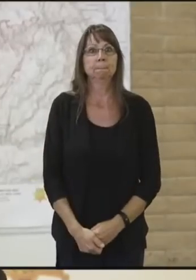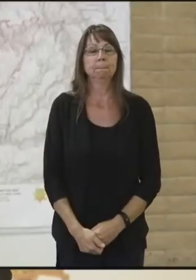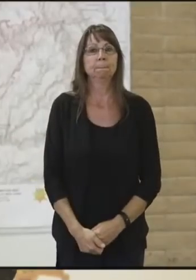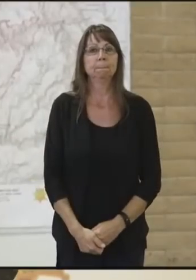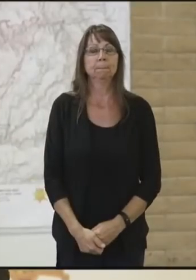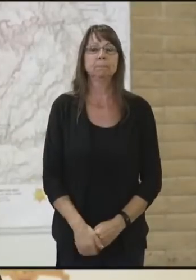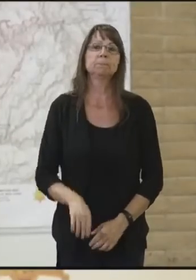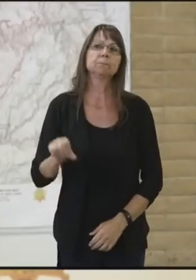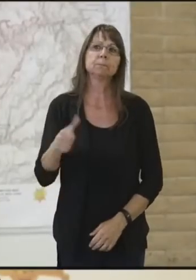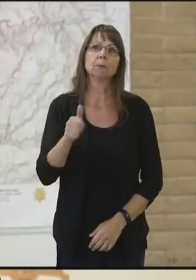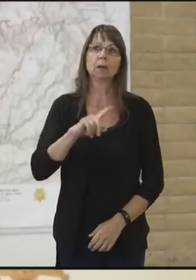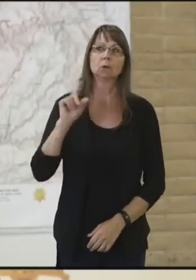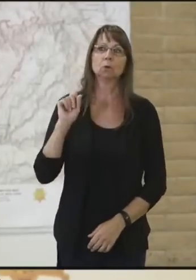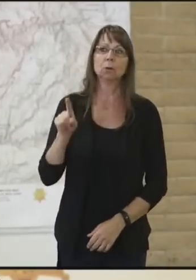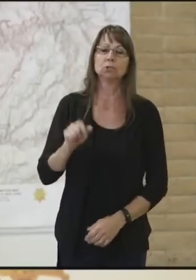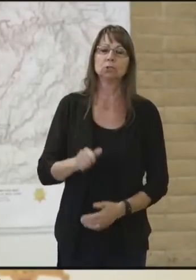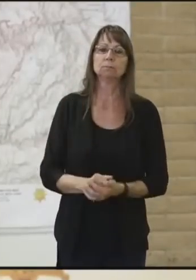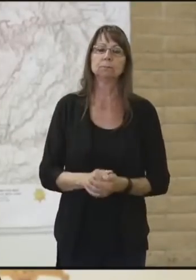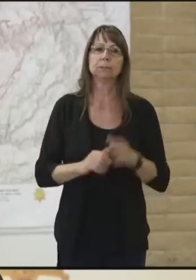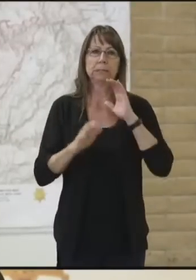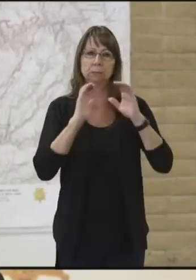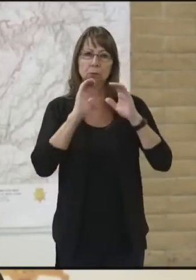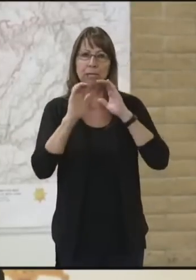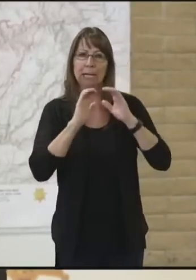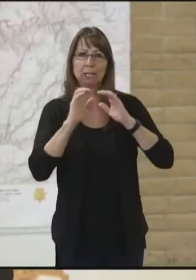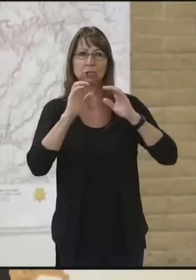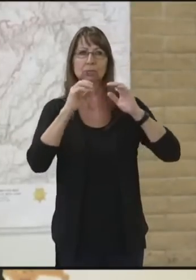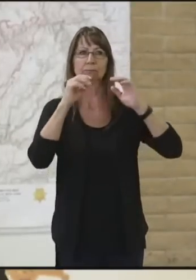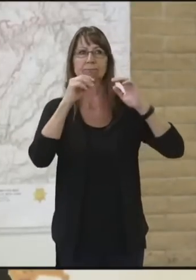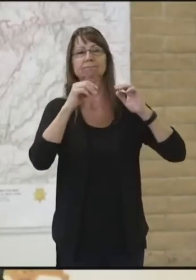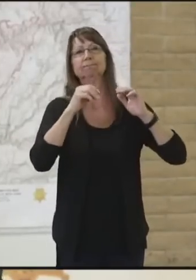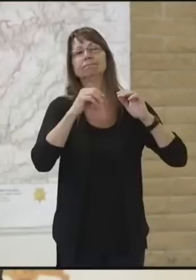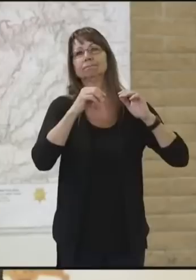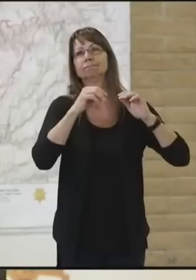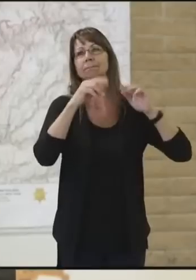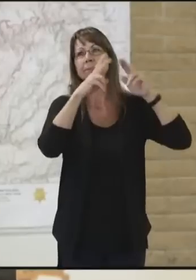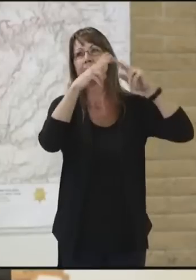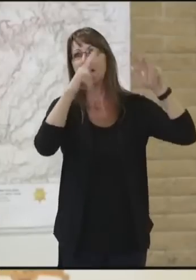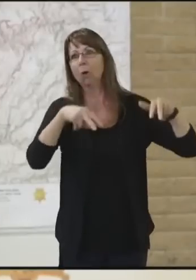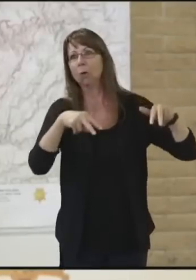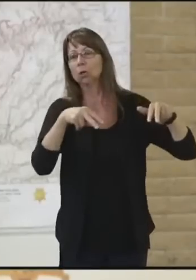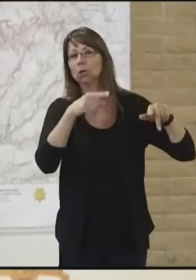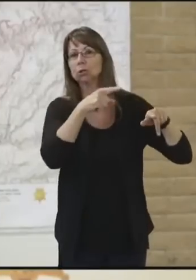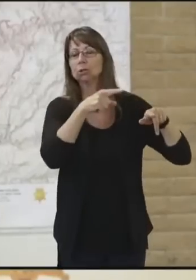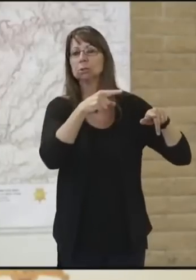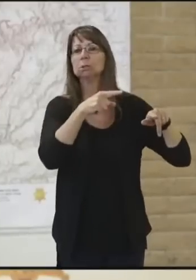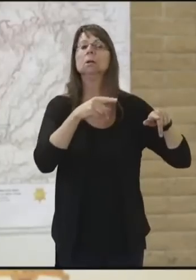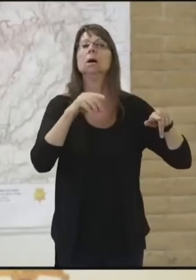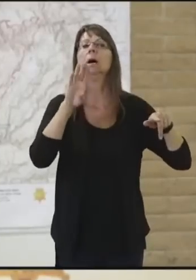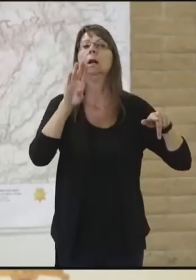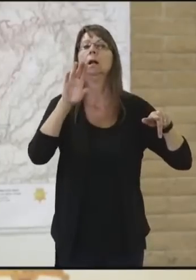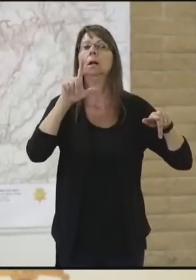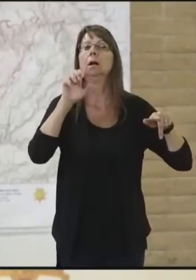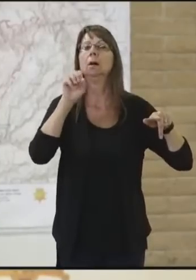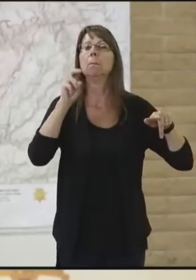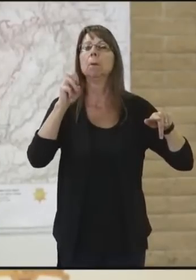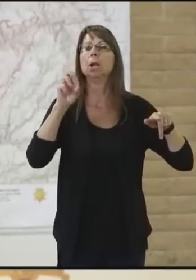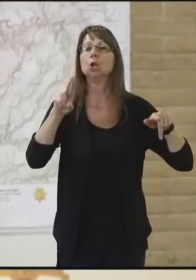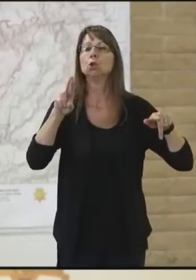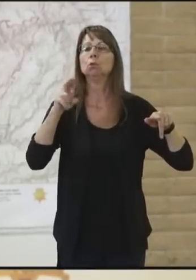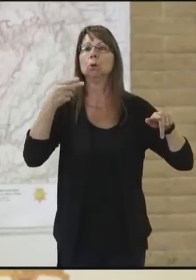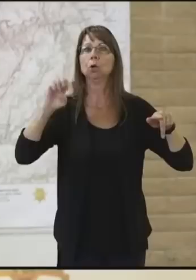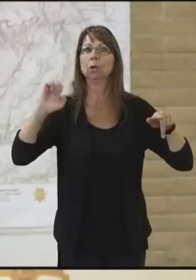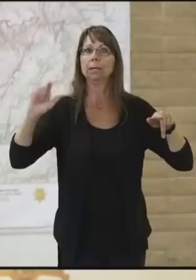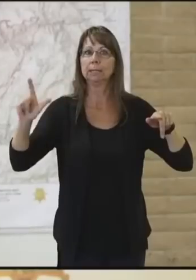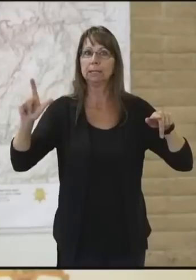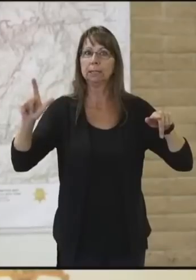The other question is about the communication towers on Bloomer Hill and what the impacts